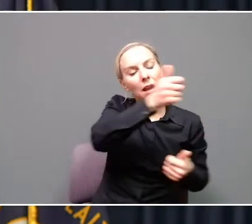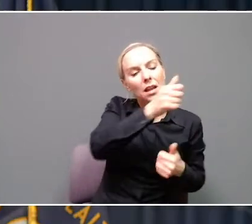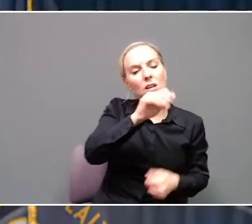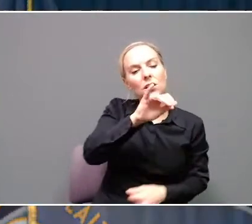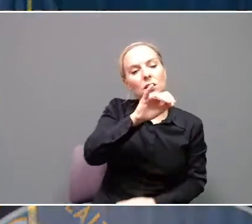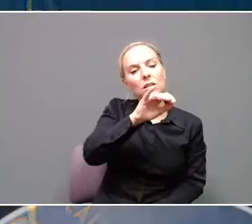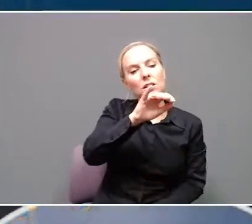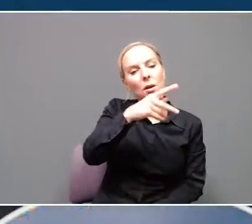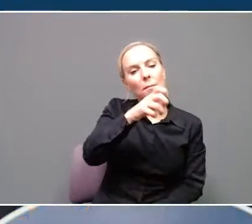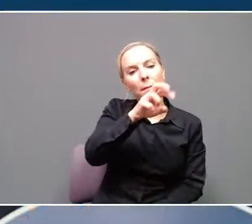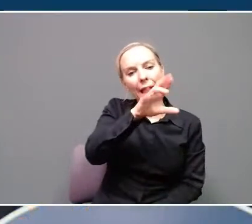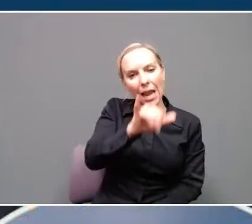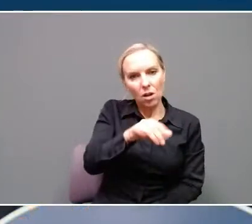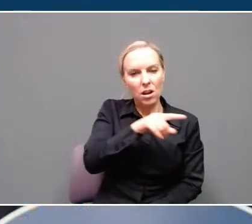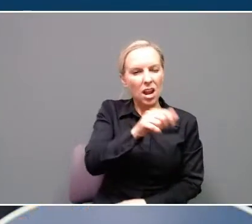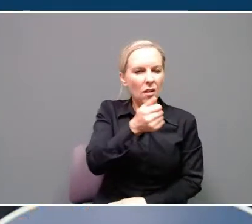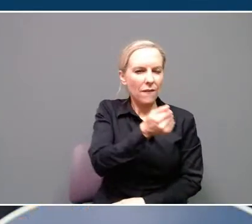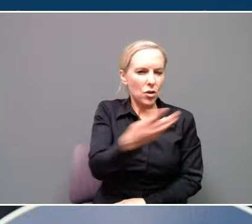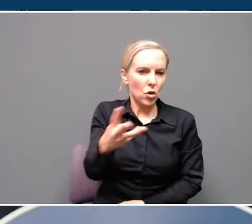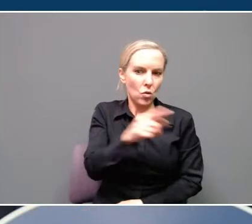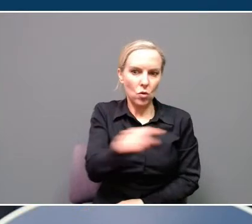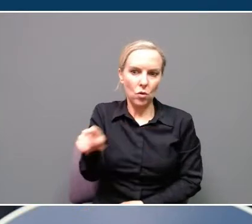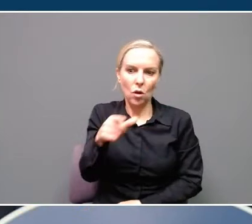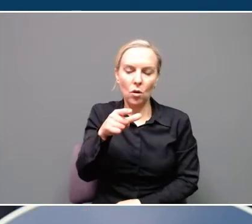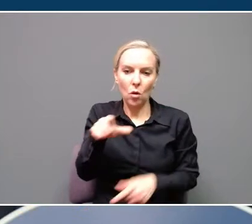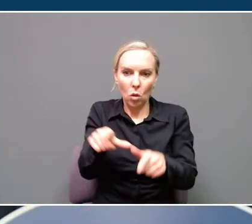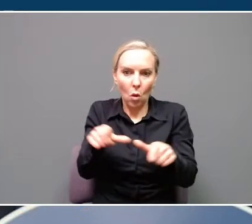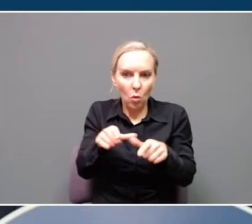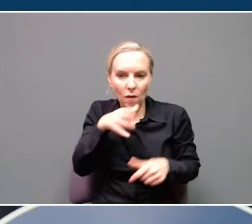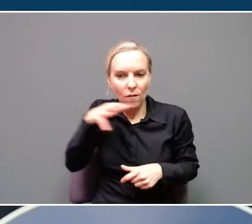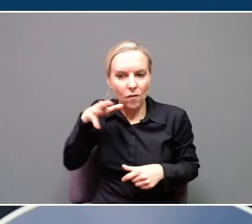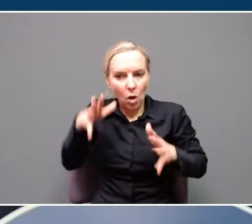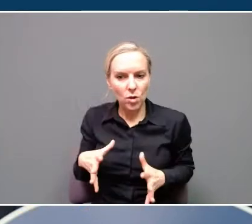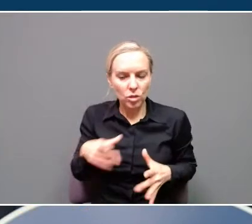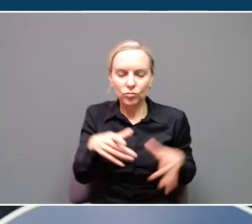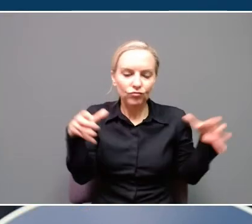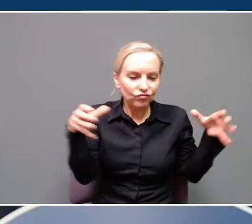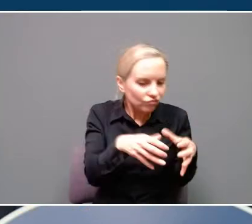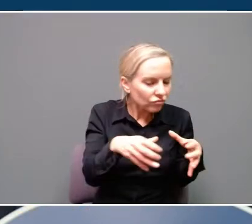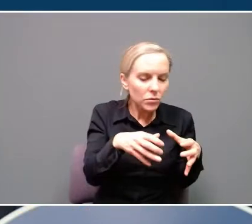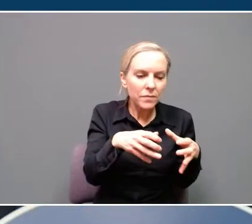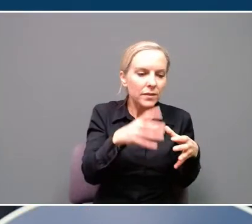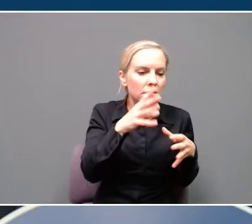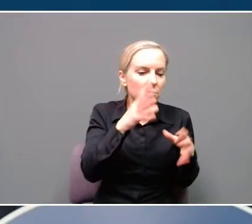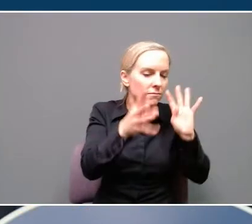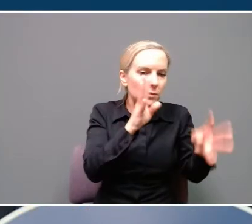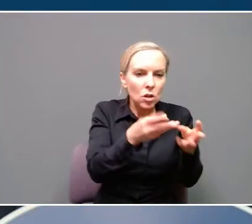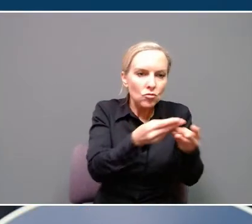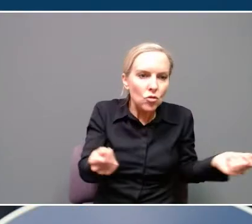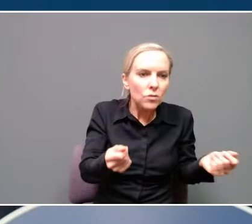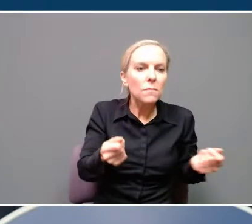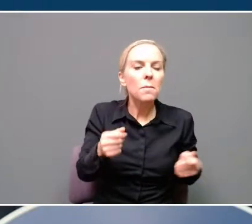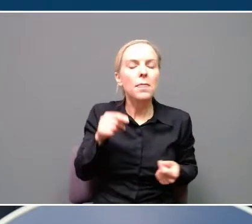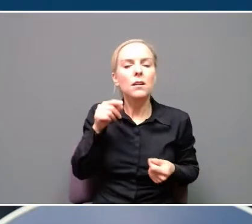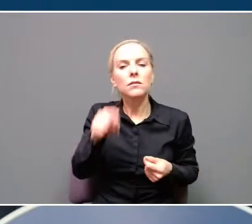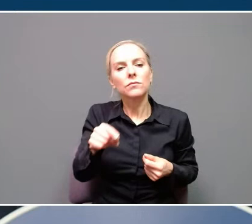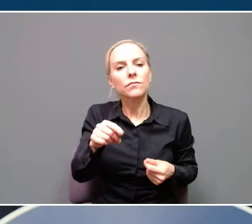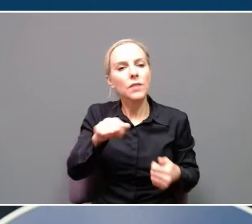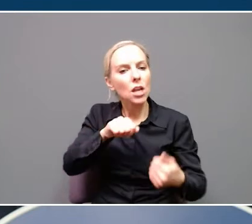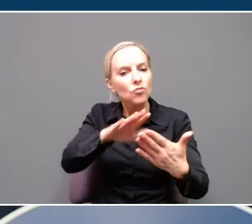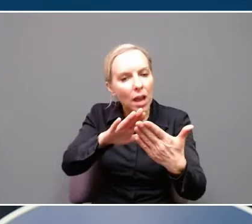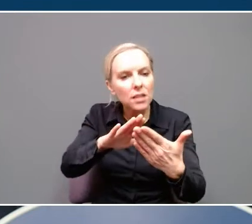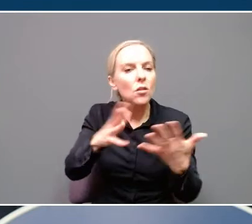want to mention a couple because they really came with the solution. Mitch Guthrie, Robert Whitford, addressed what